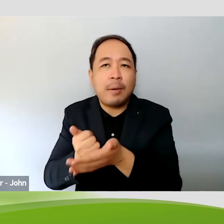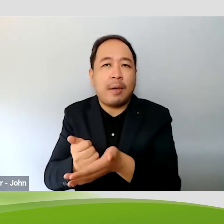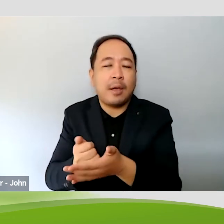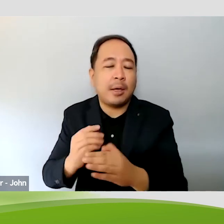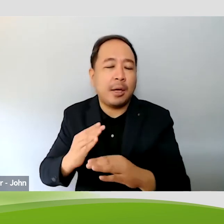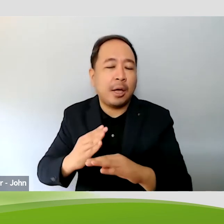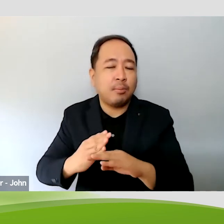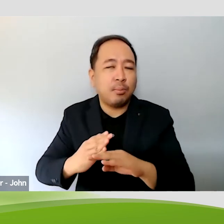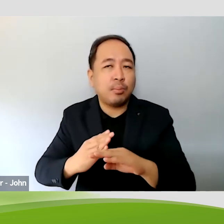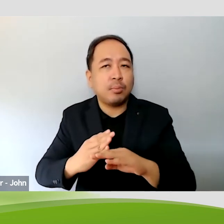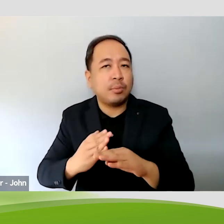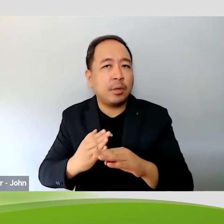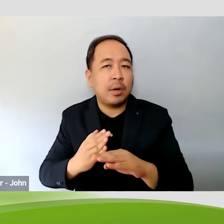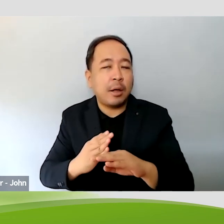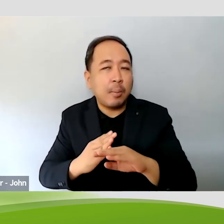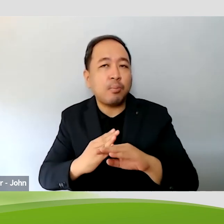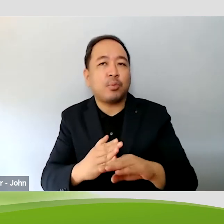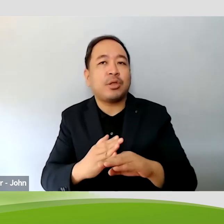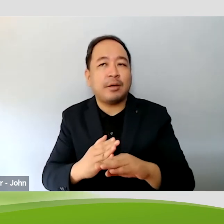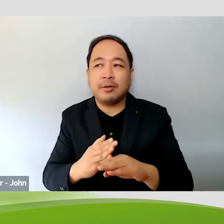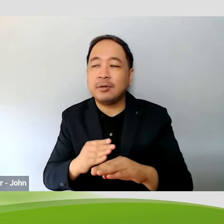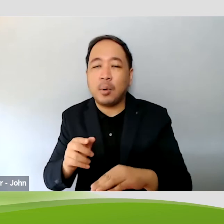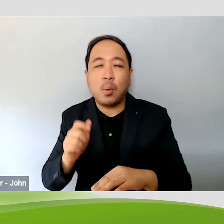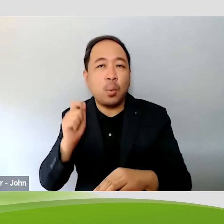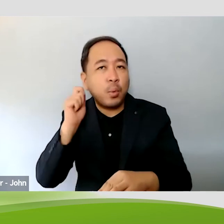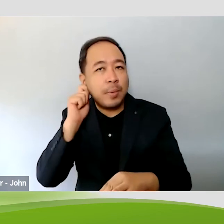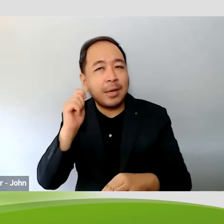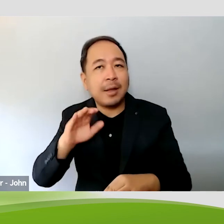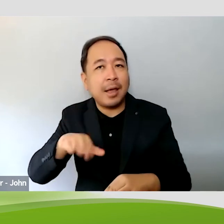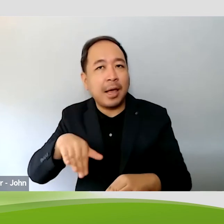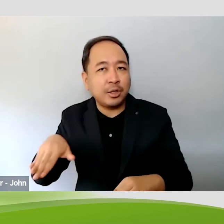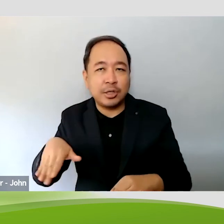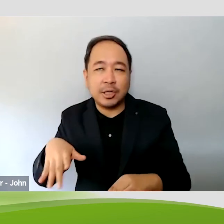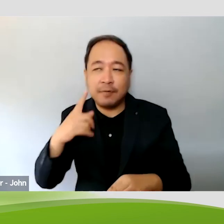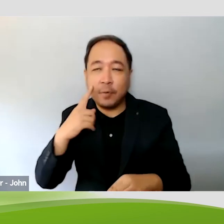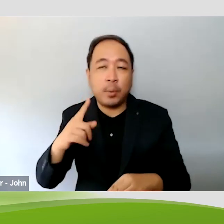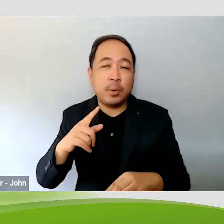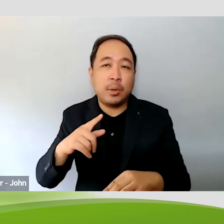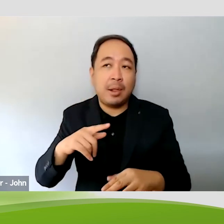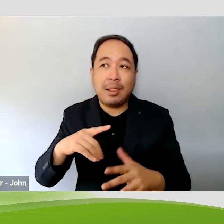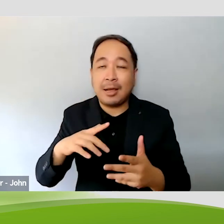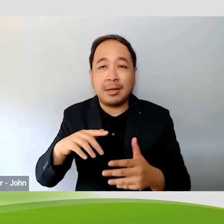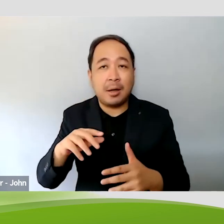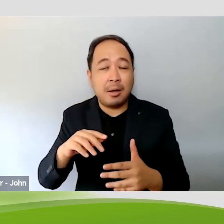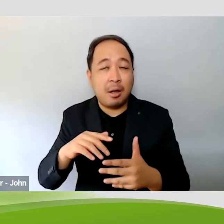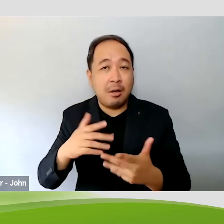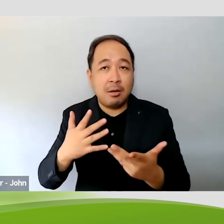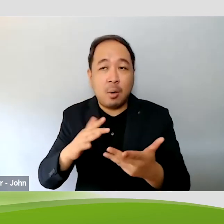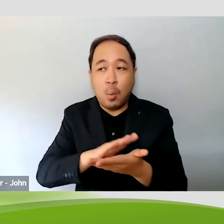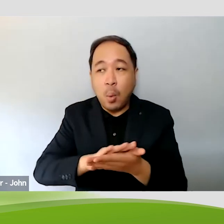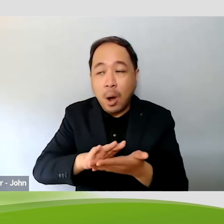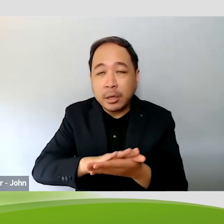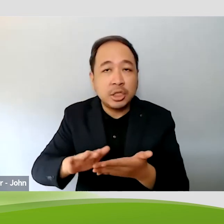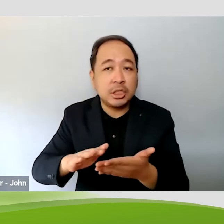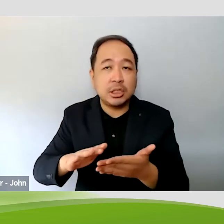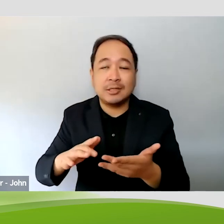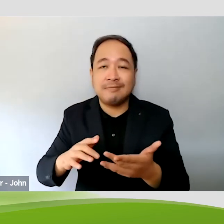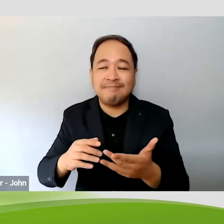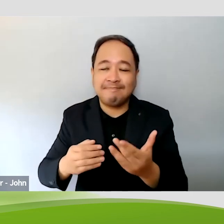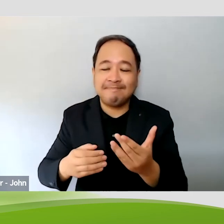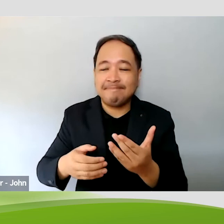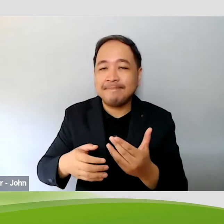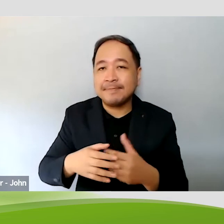spaces, wash, food and emergency shelter, and in information camps. In line with this, our recommendation is to in session